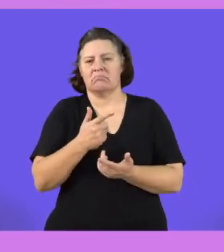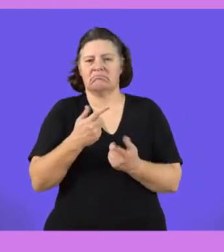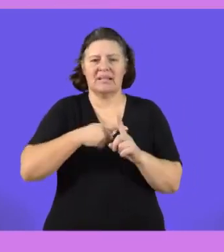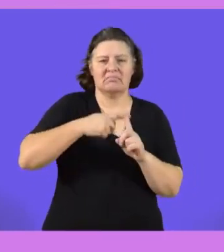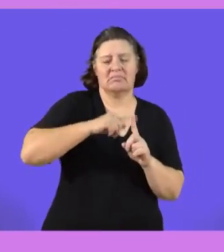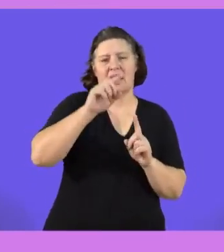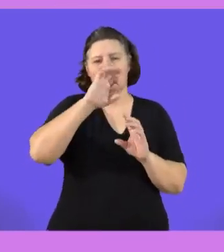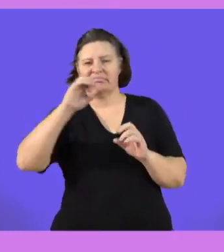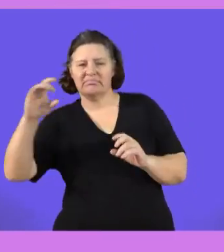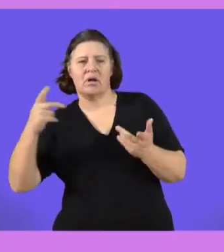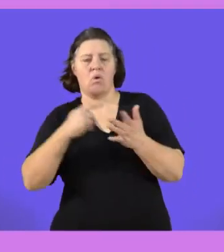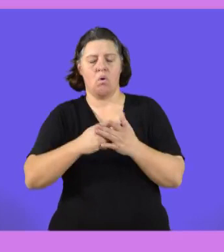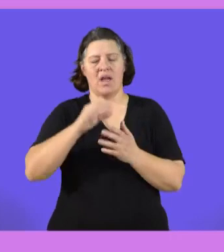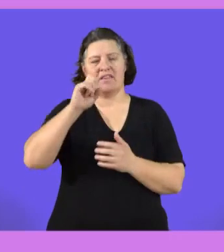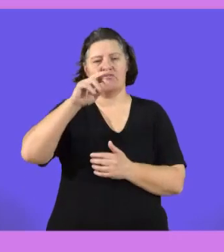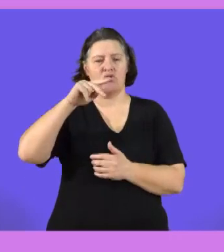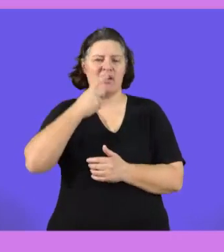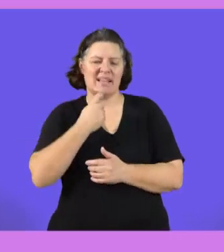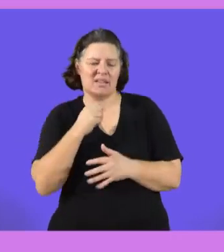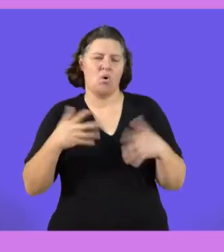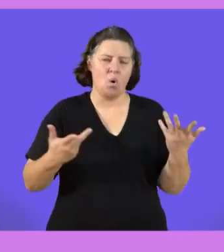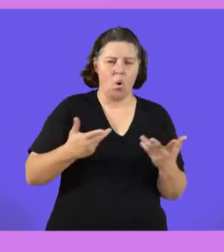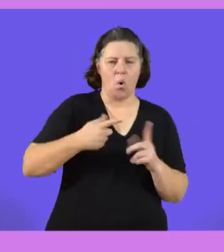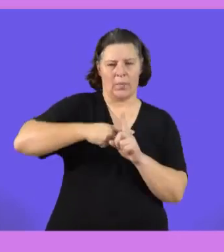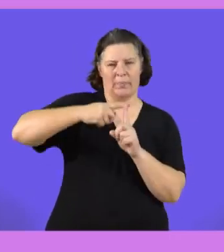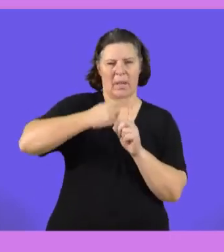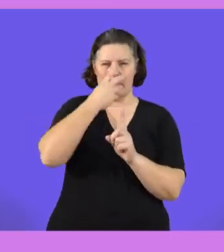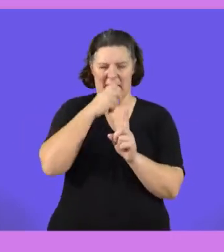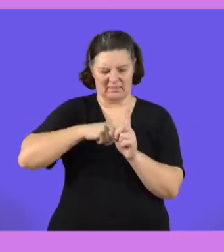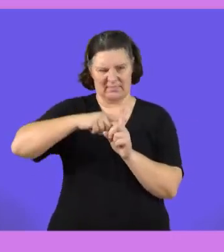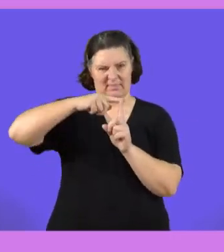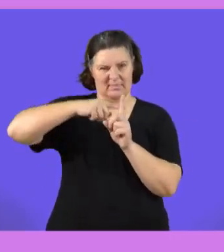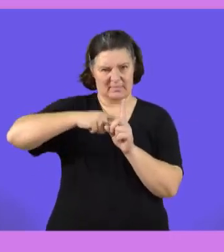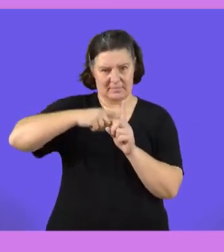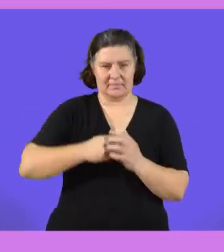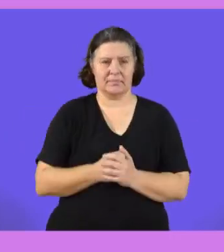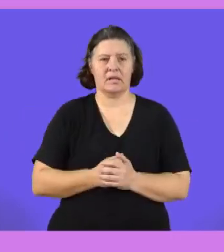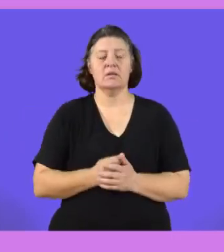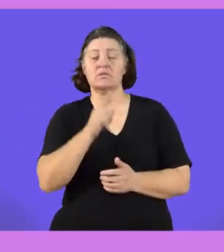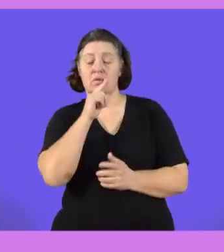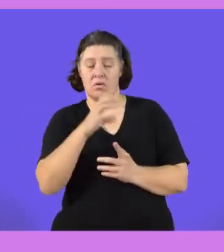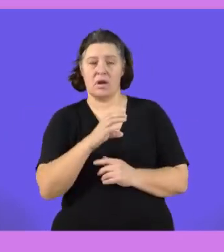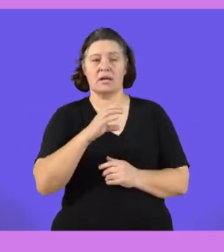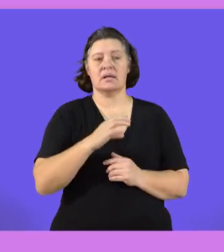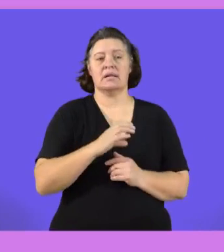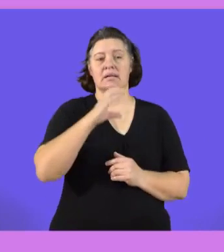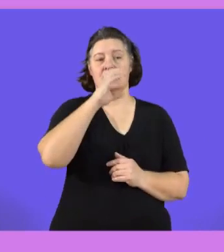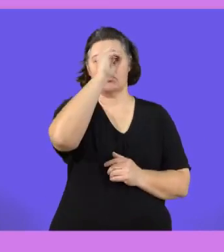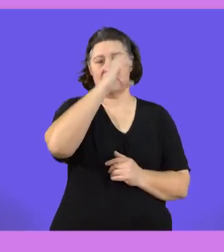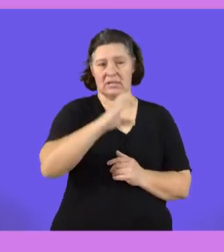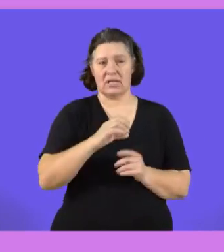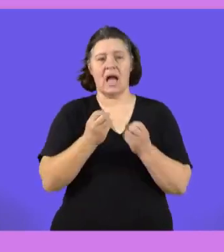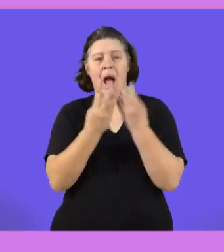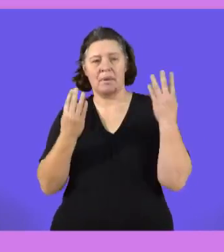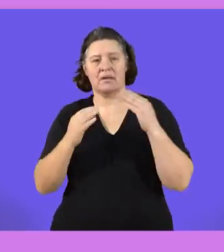infrared. Now I would like us to look at the different formulae. So first of all, I have degrees Celsius equals degrees